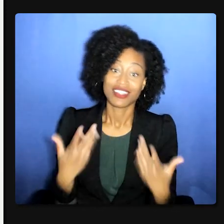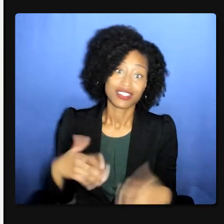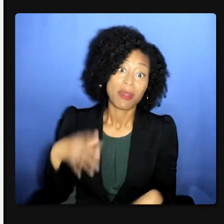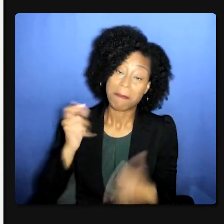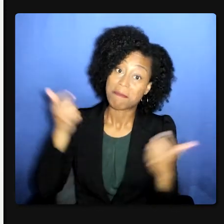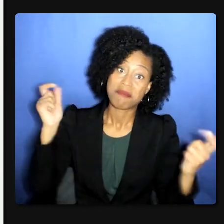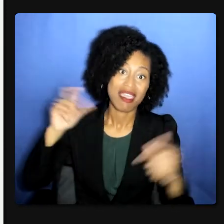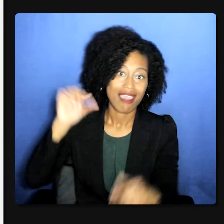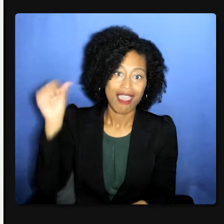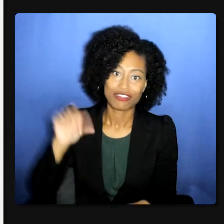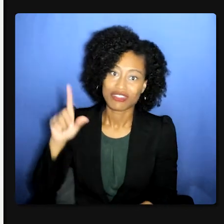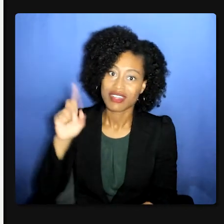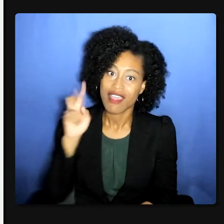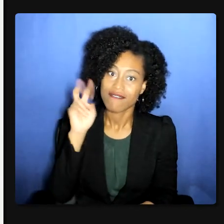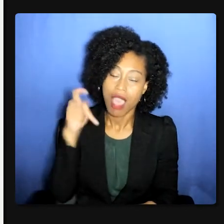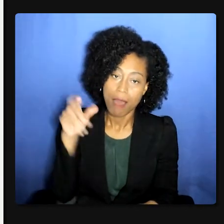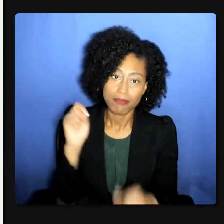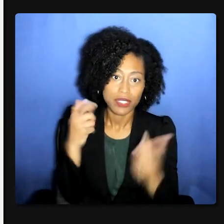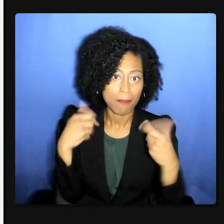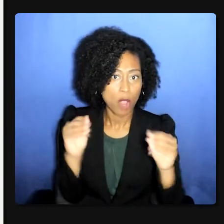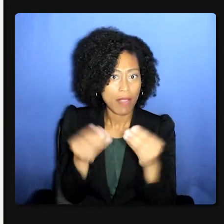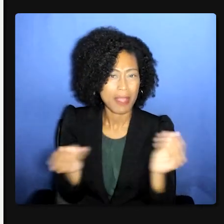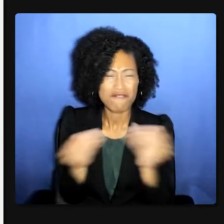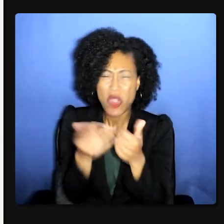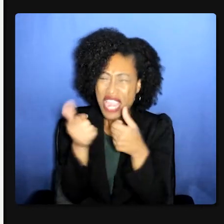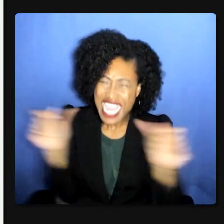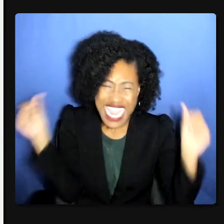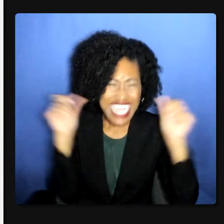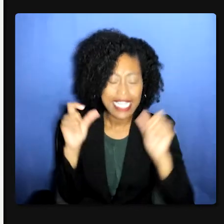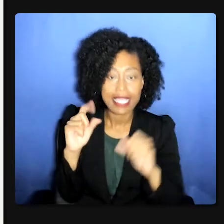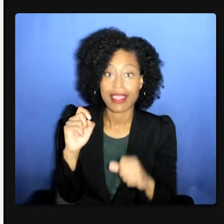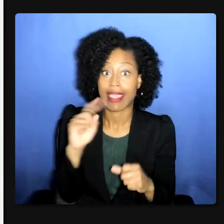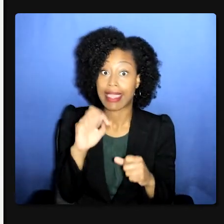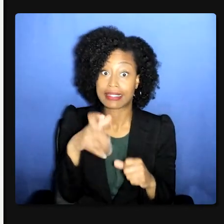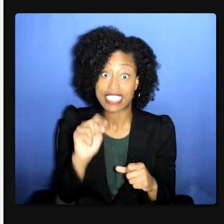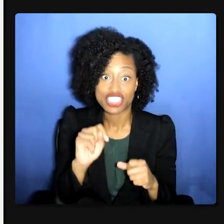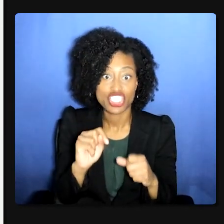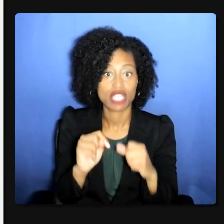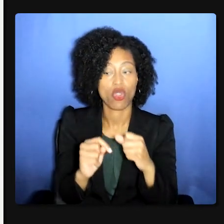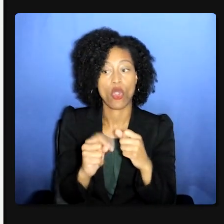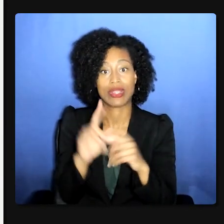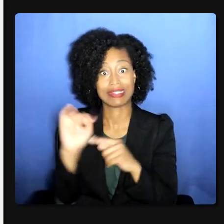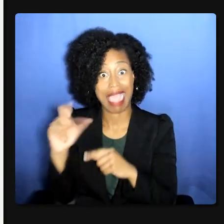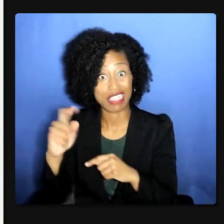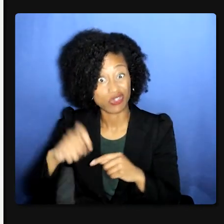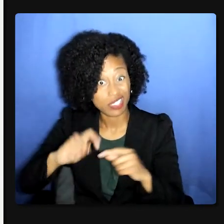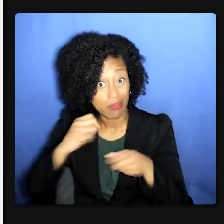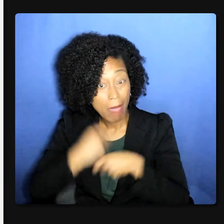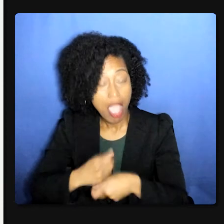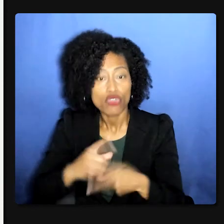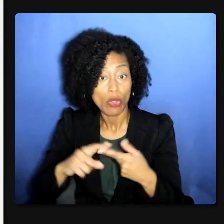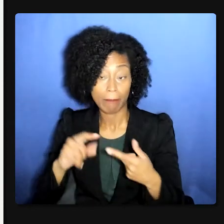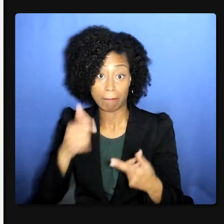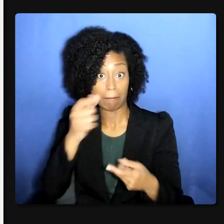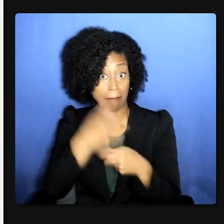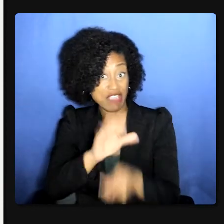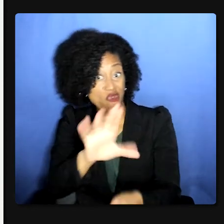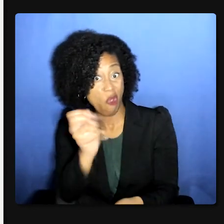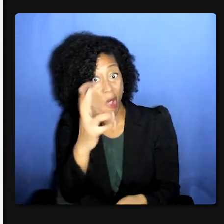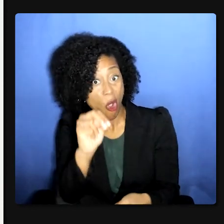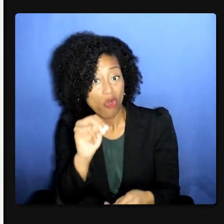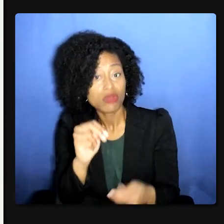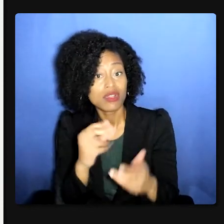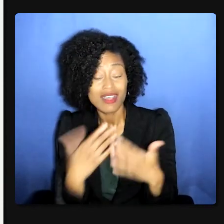Azure DevOps marketplace for almost any extension or task you might need, or you can create your own. Azure DevOps pipelines